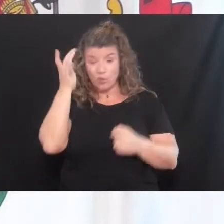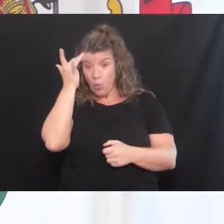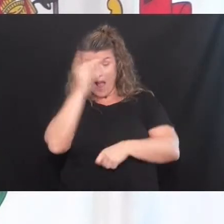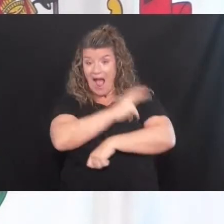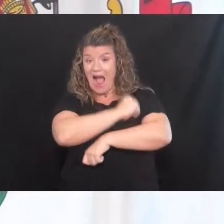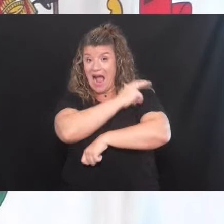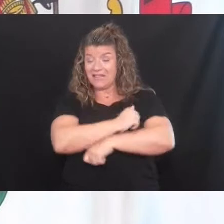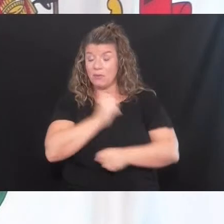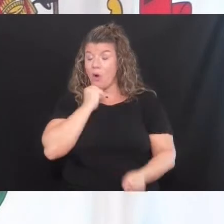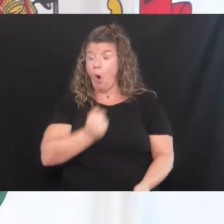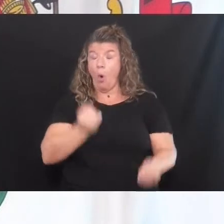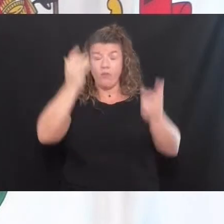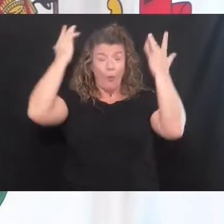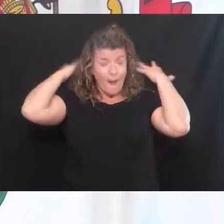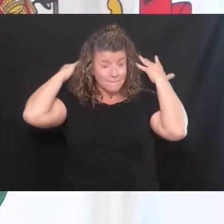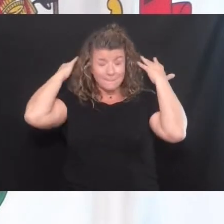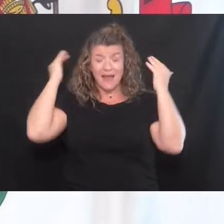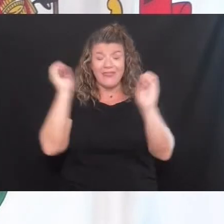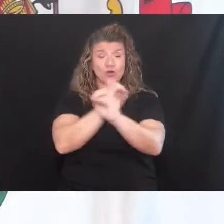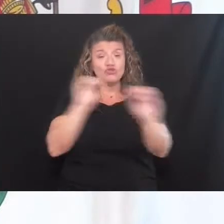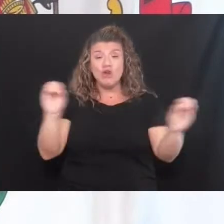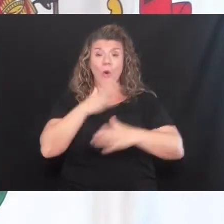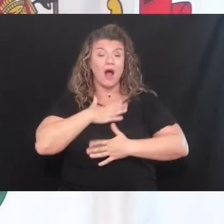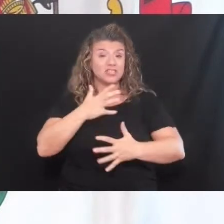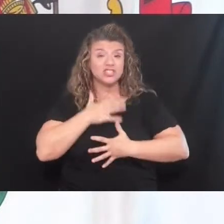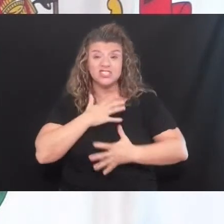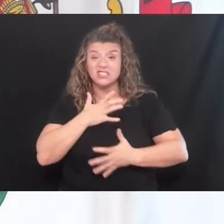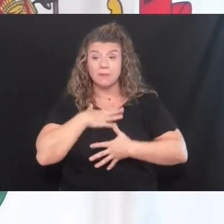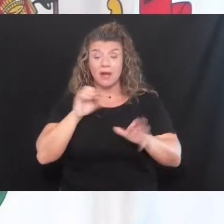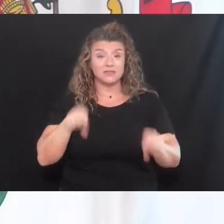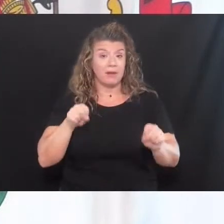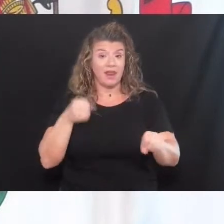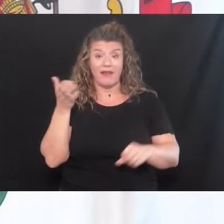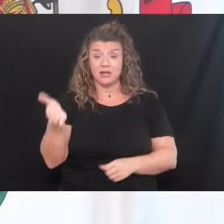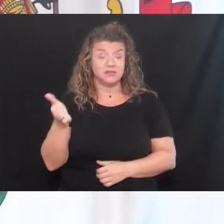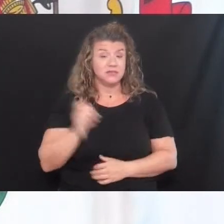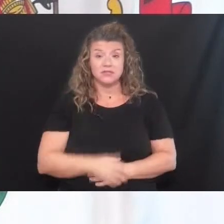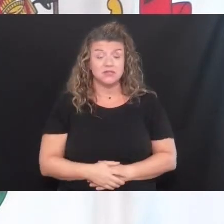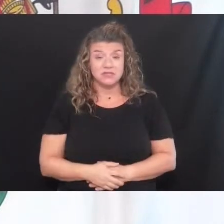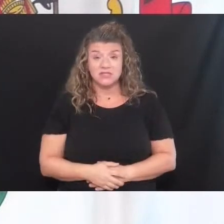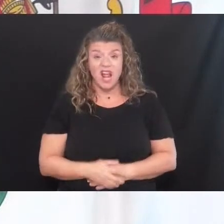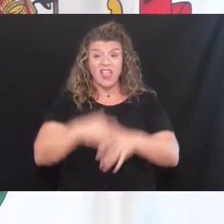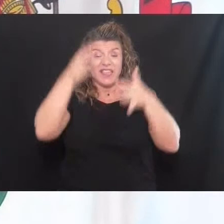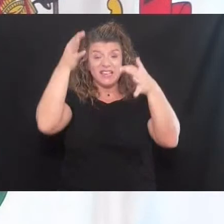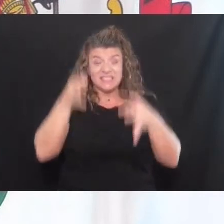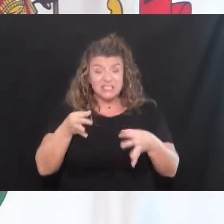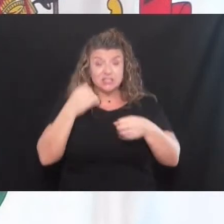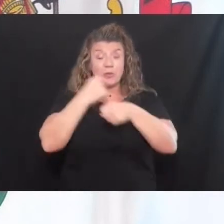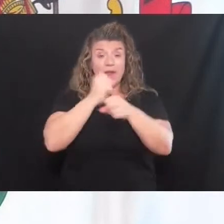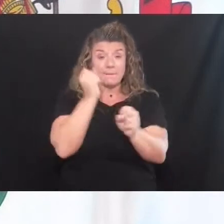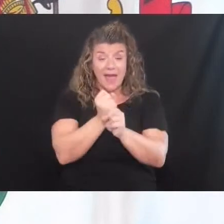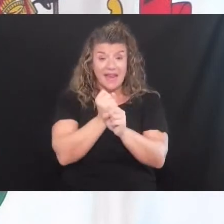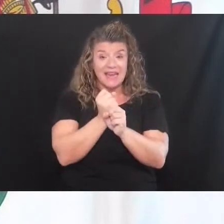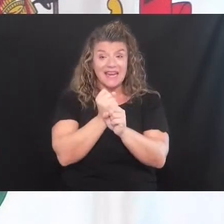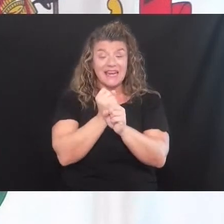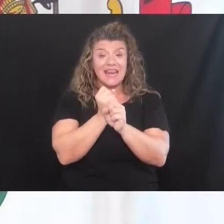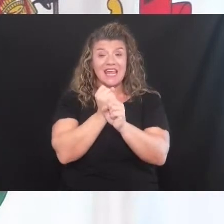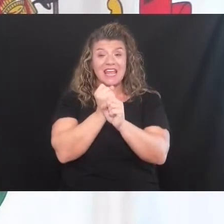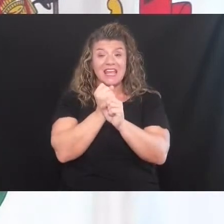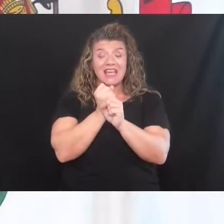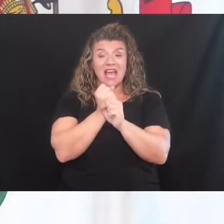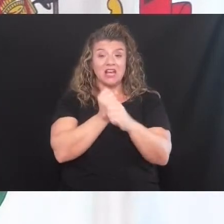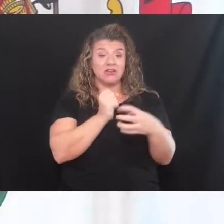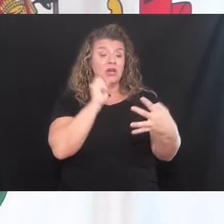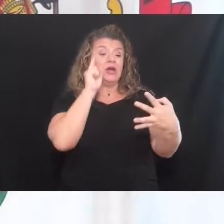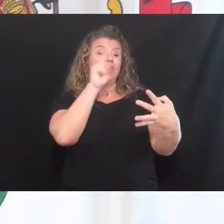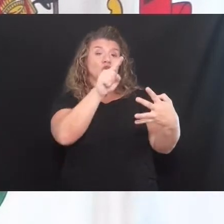hospitals are so overwhelmed and there's no oxygen, capacities and everything. Decisions are being made. You and